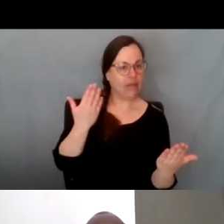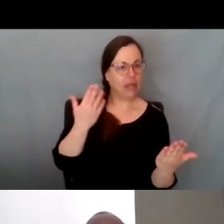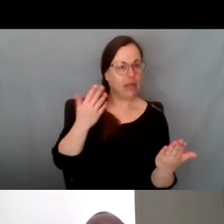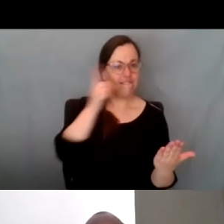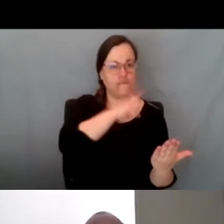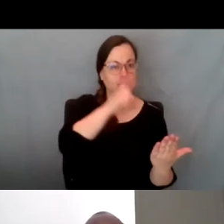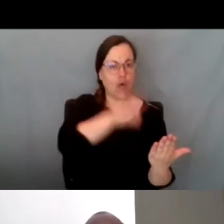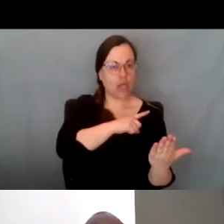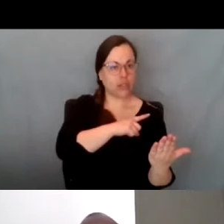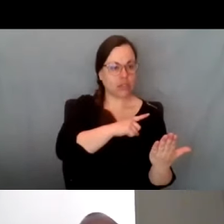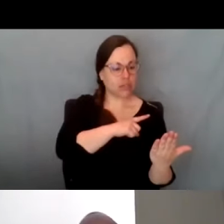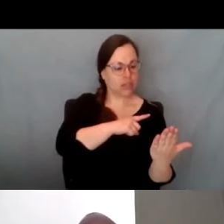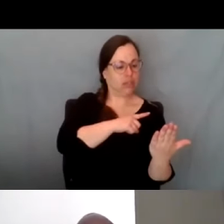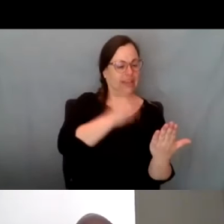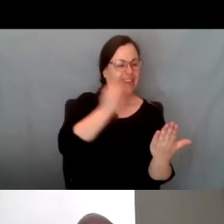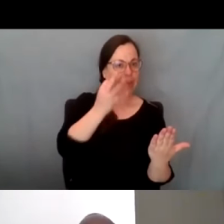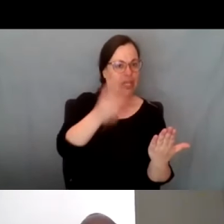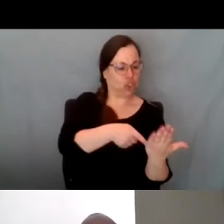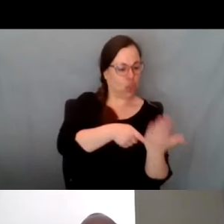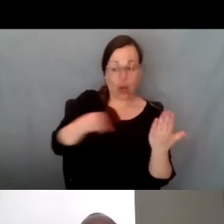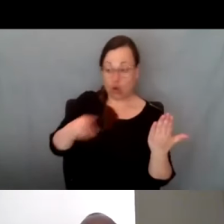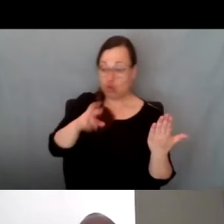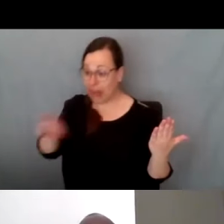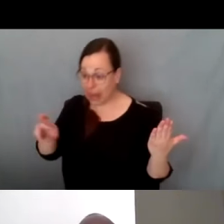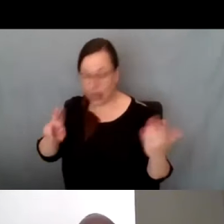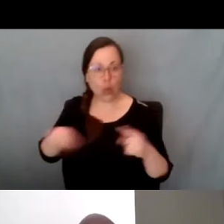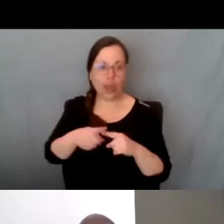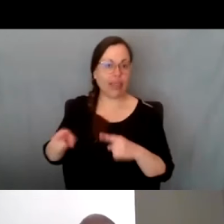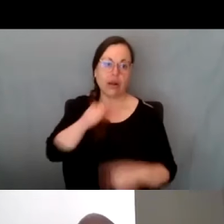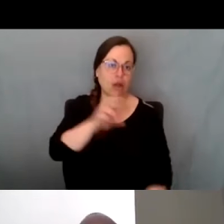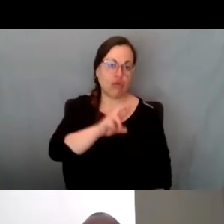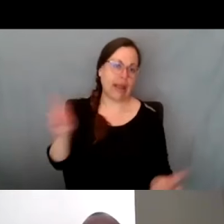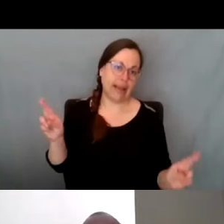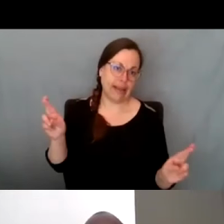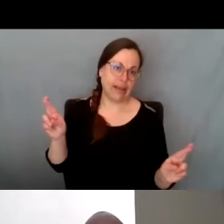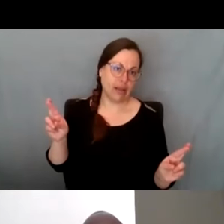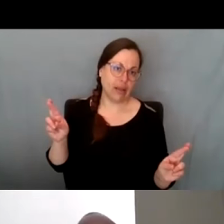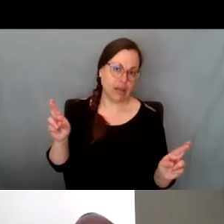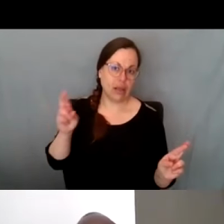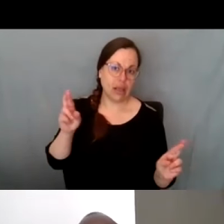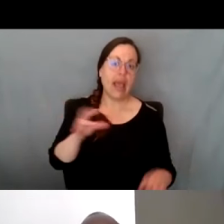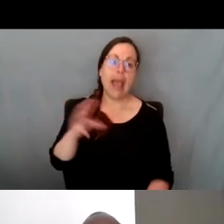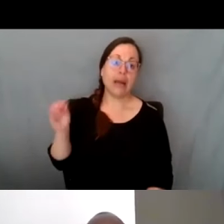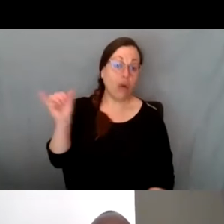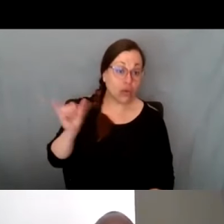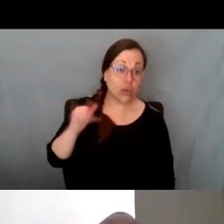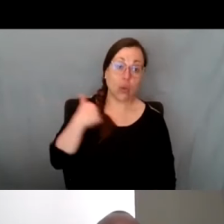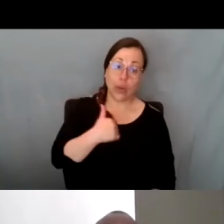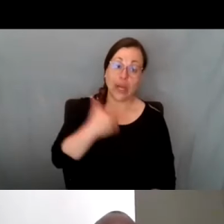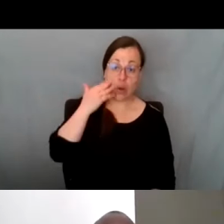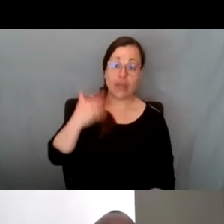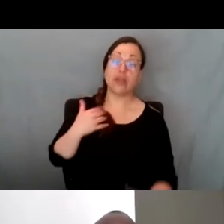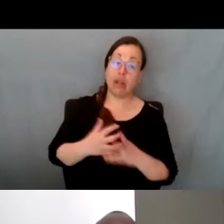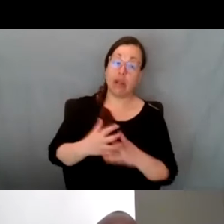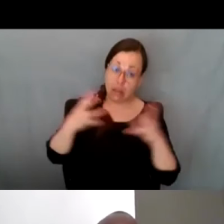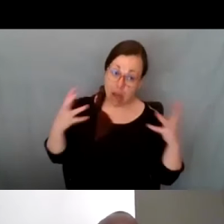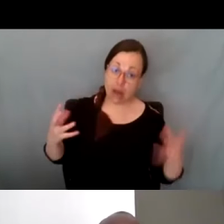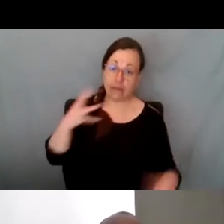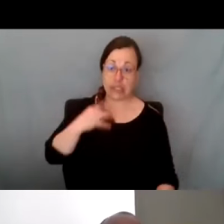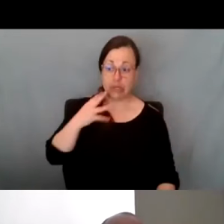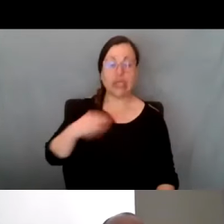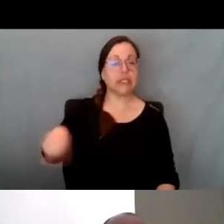for the introduction, knowing very well that there is a wealth of experience in most of the country for the introduction of